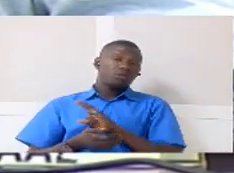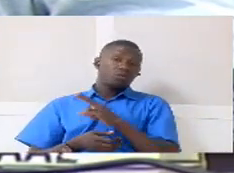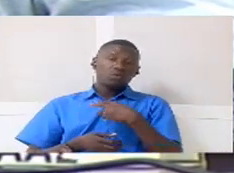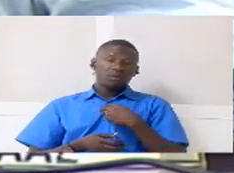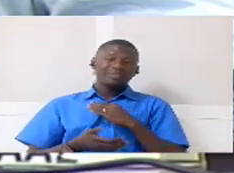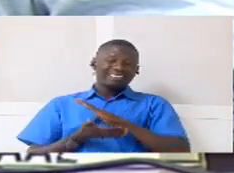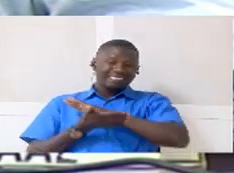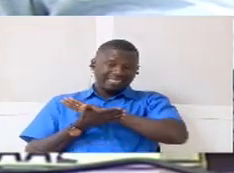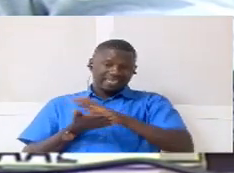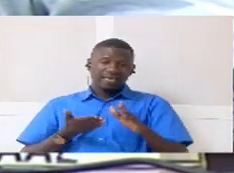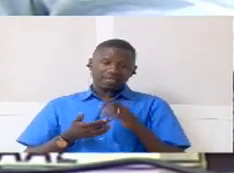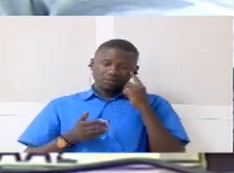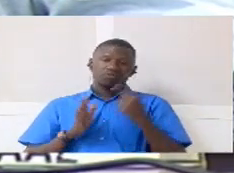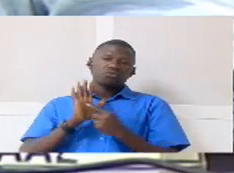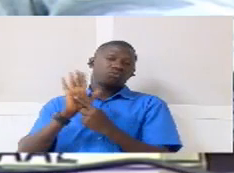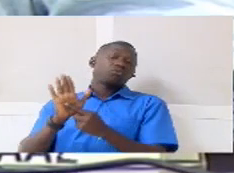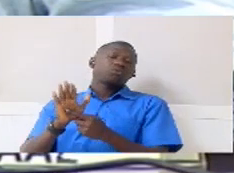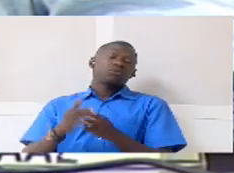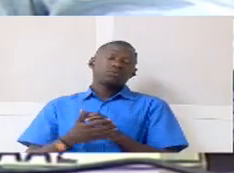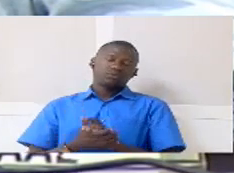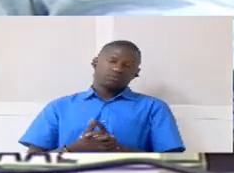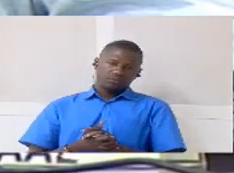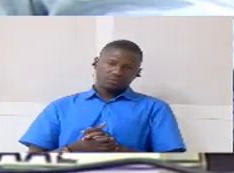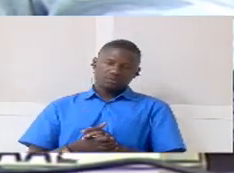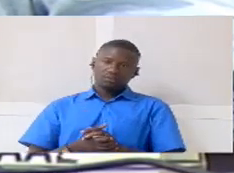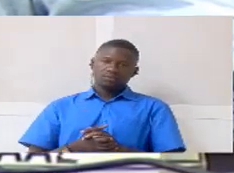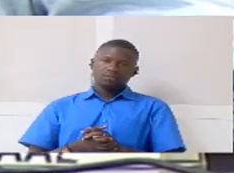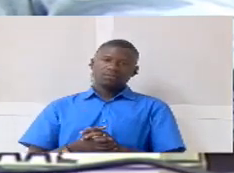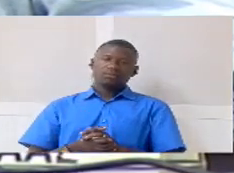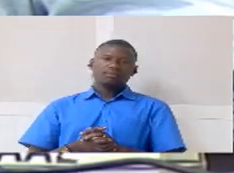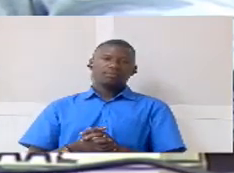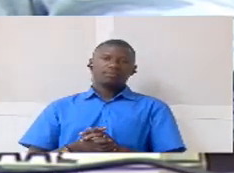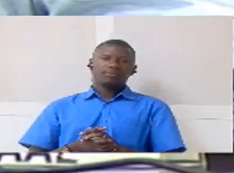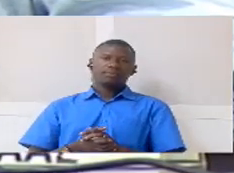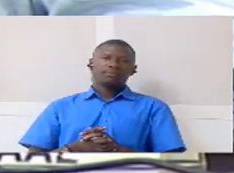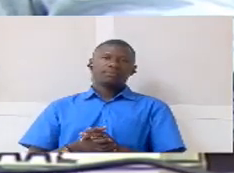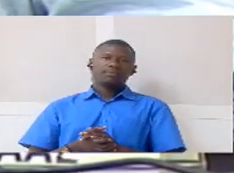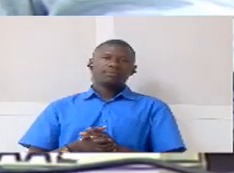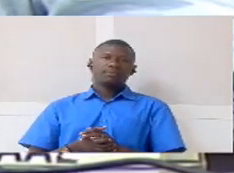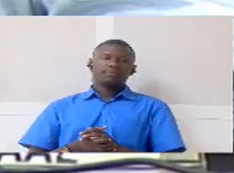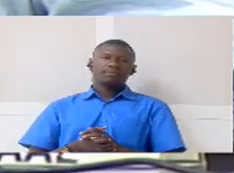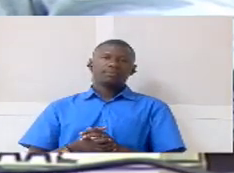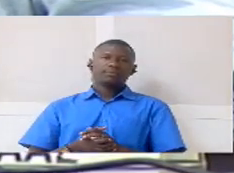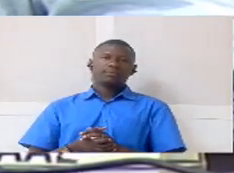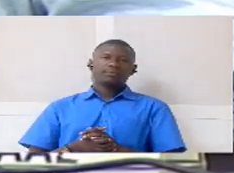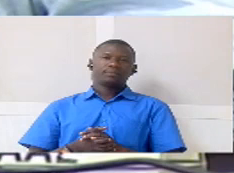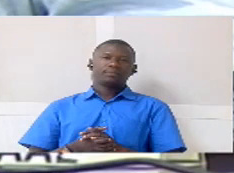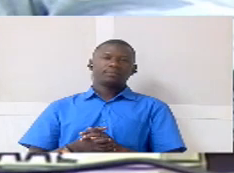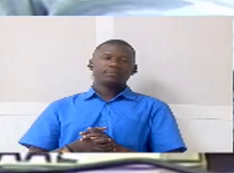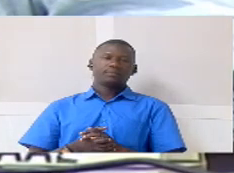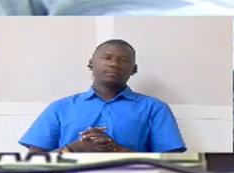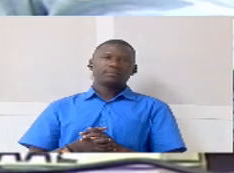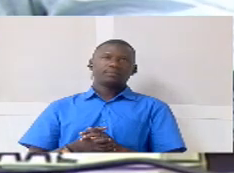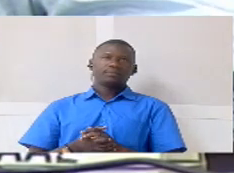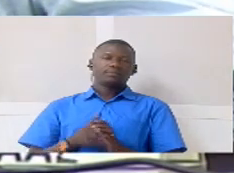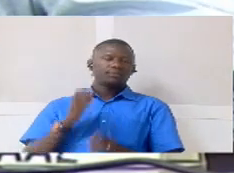duoku lalu soto ndali meni ya lonko. Ikao kuru yake, puru yukuru ya menketa wanya ya kuoke suturoti ya mabo wala na